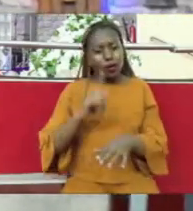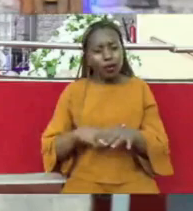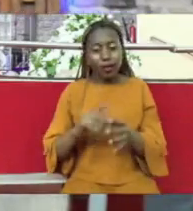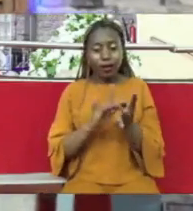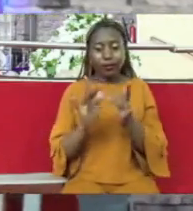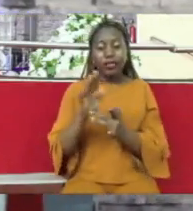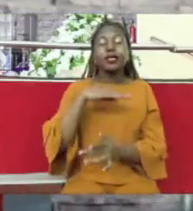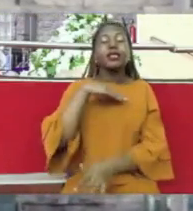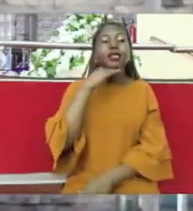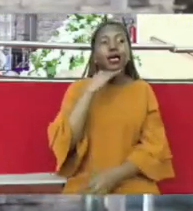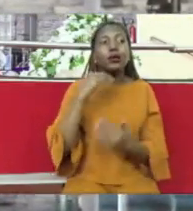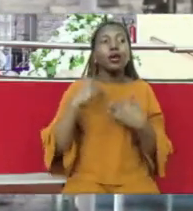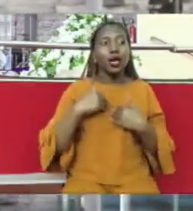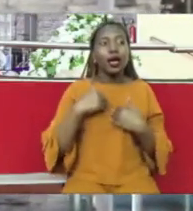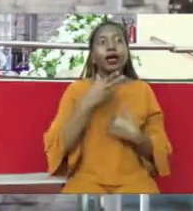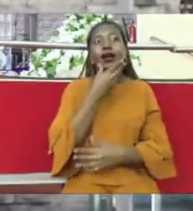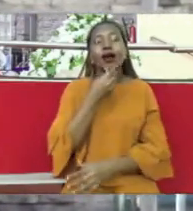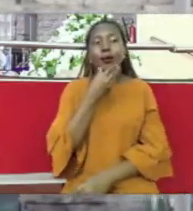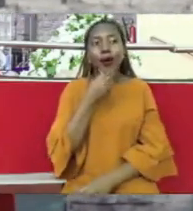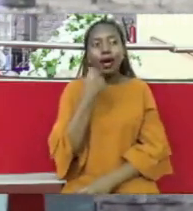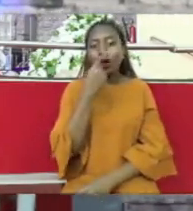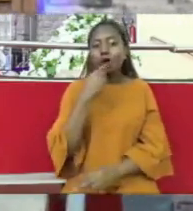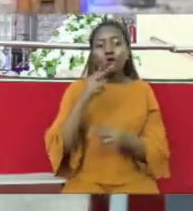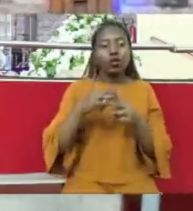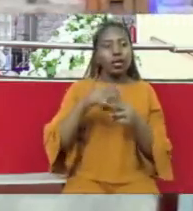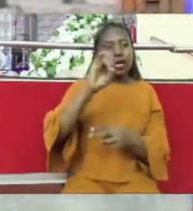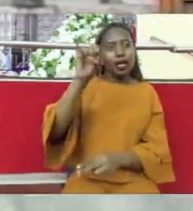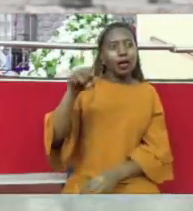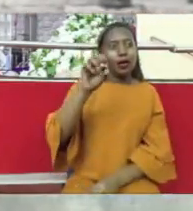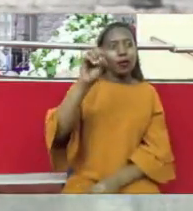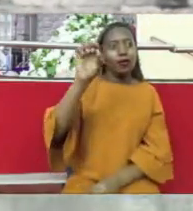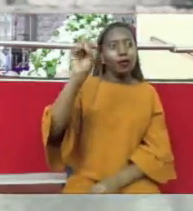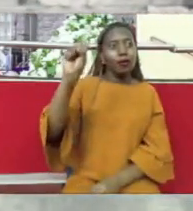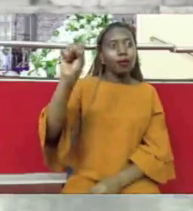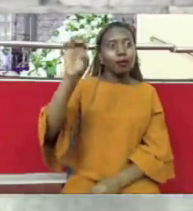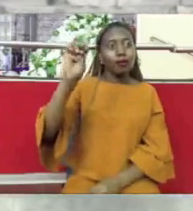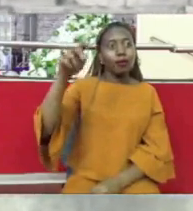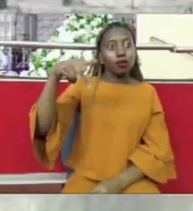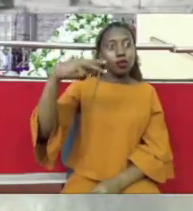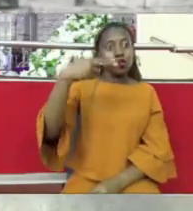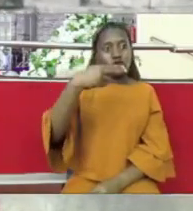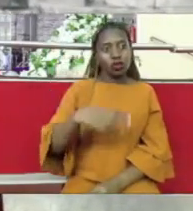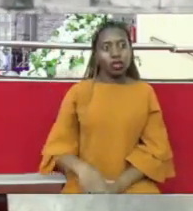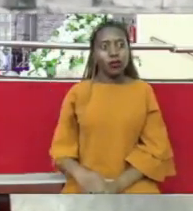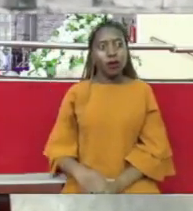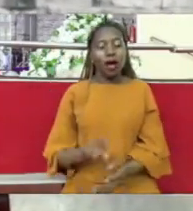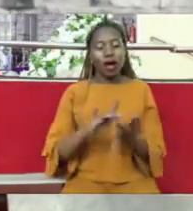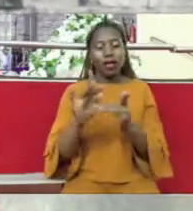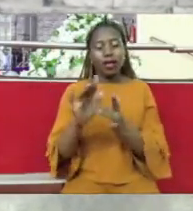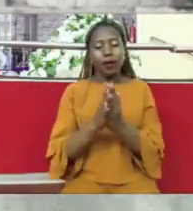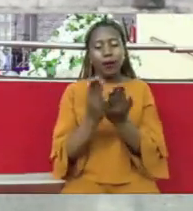a man by the name Joseph of Arimathea. The scriptures describe him as a certain rich